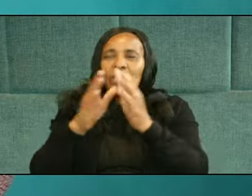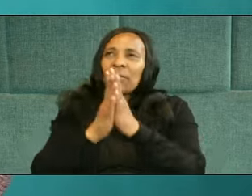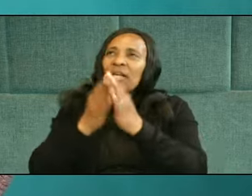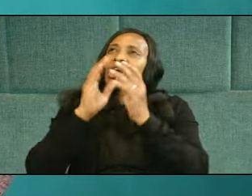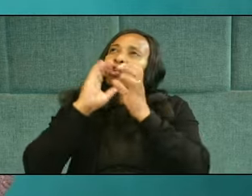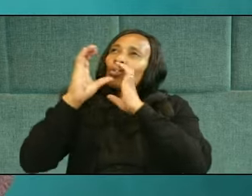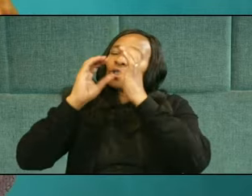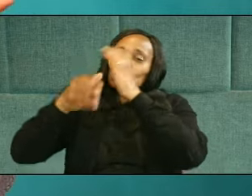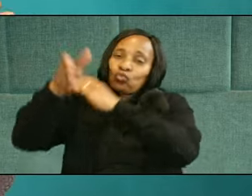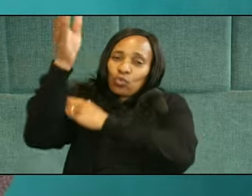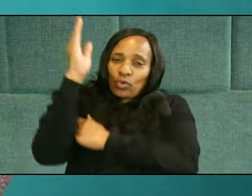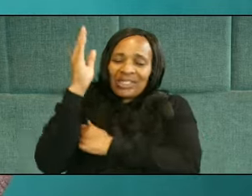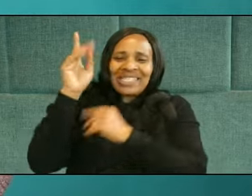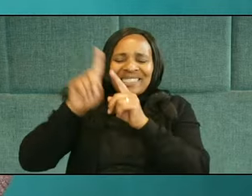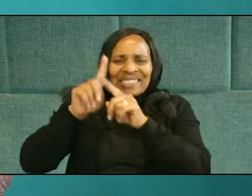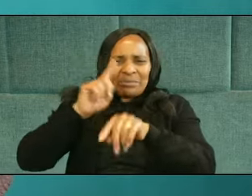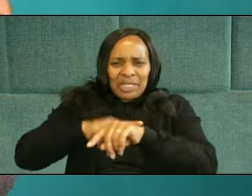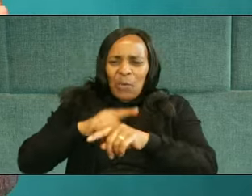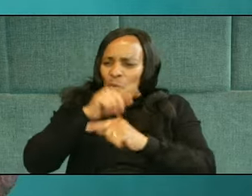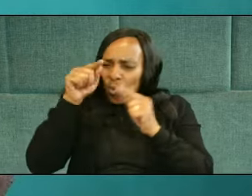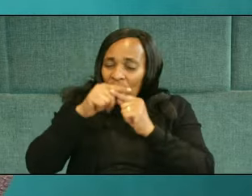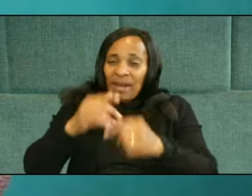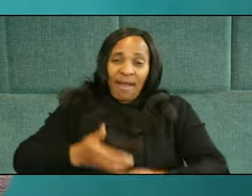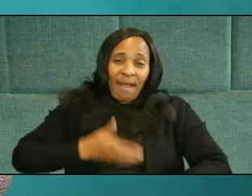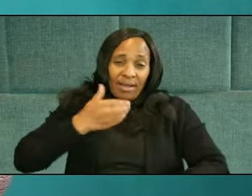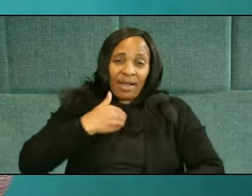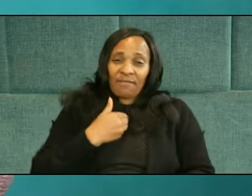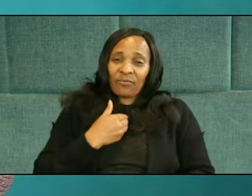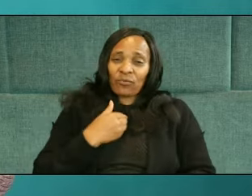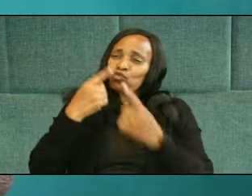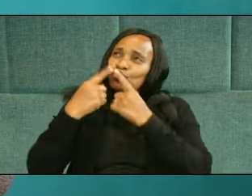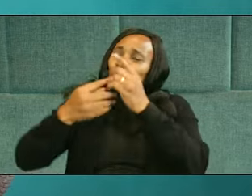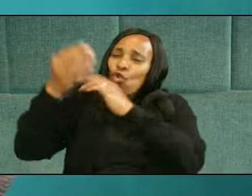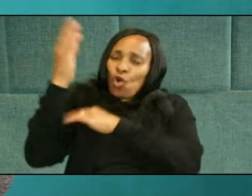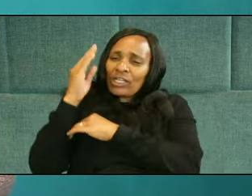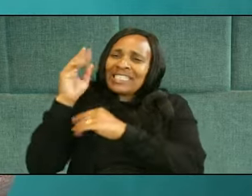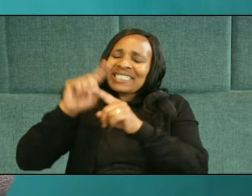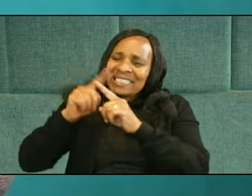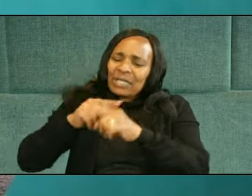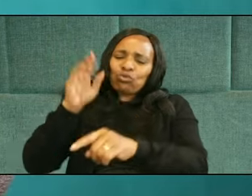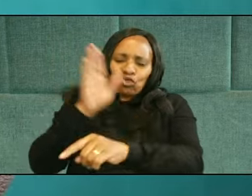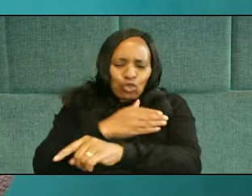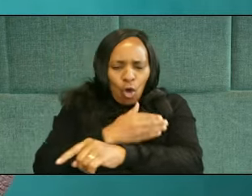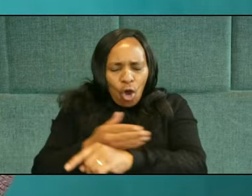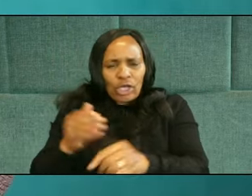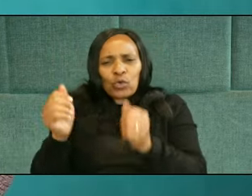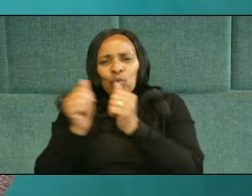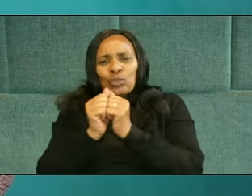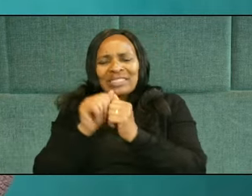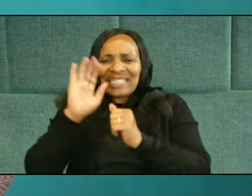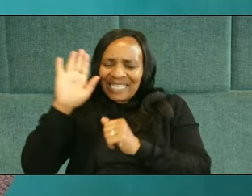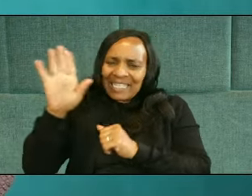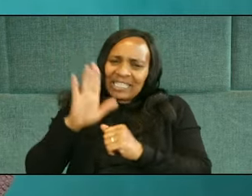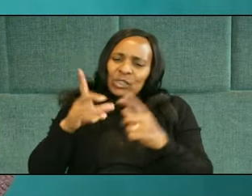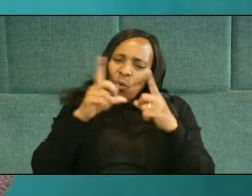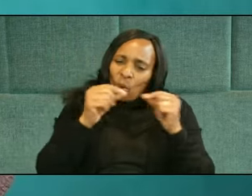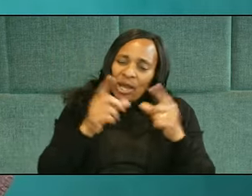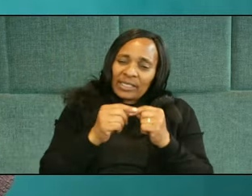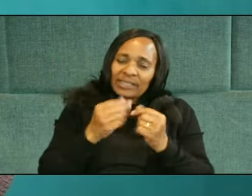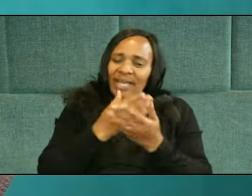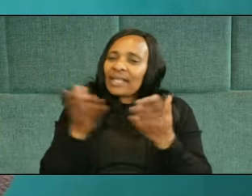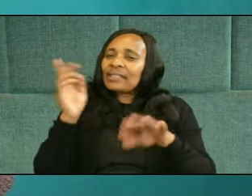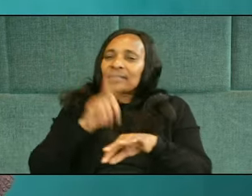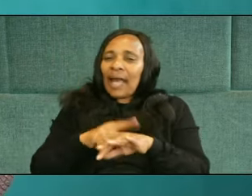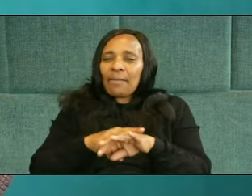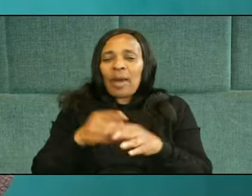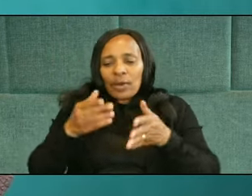God. Even when he was angry, he would still talk to God, either in song, in poem, in whatever way he, in whatever time and in